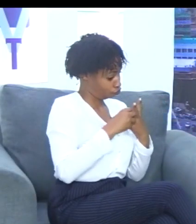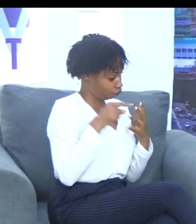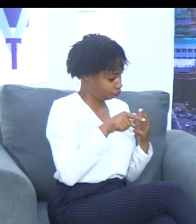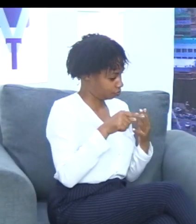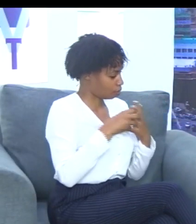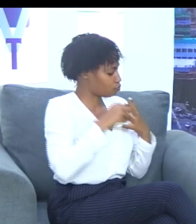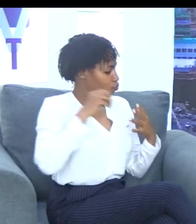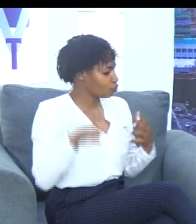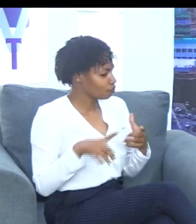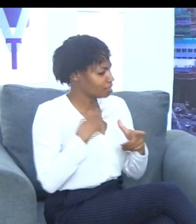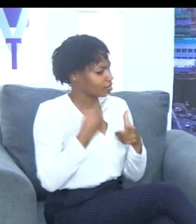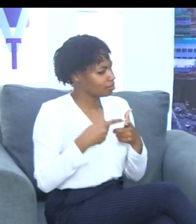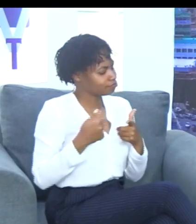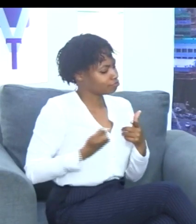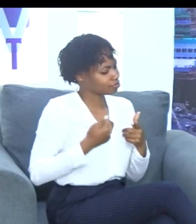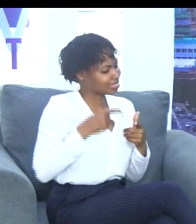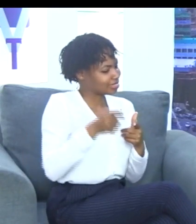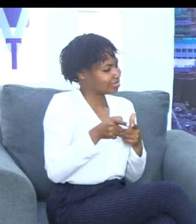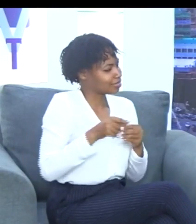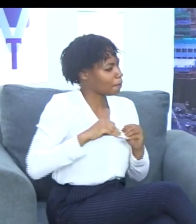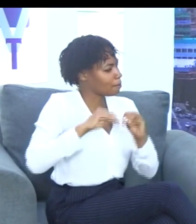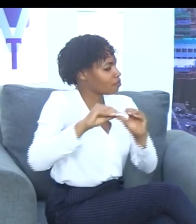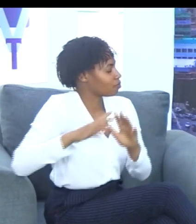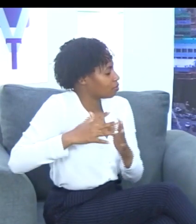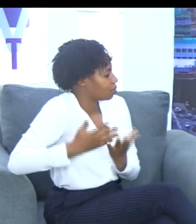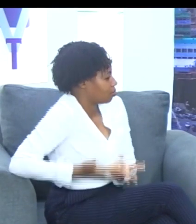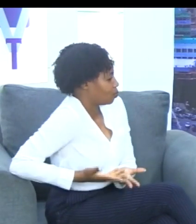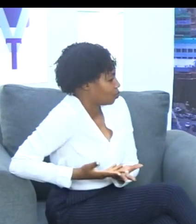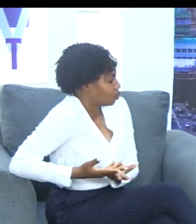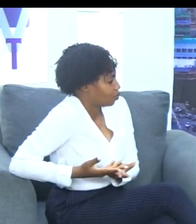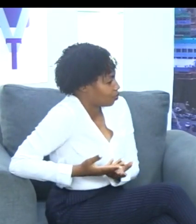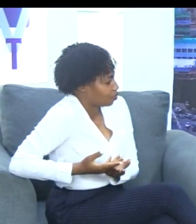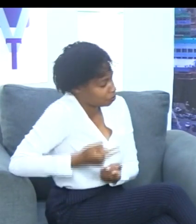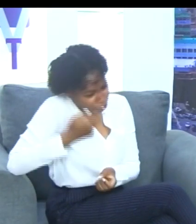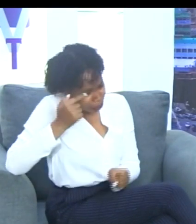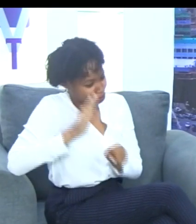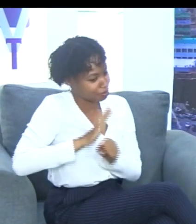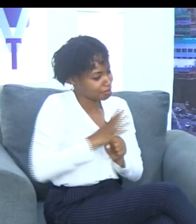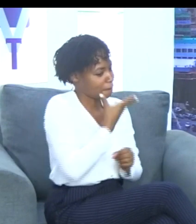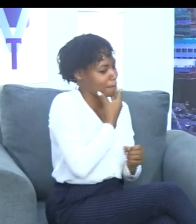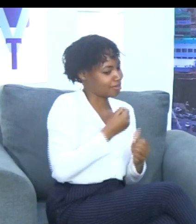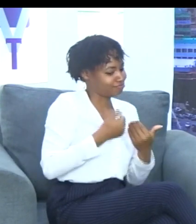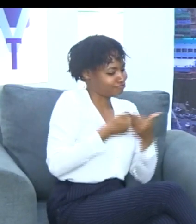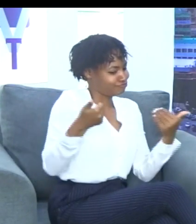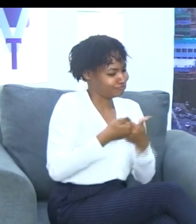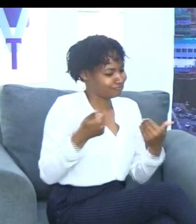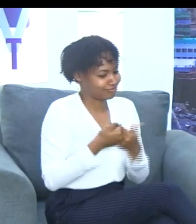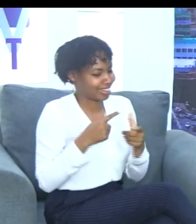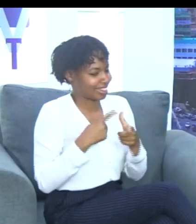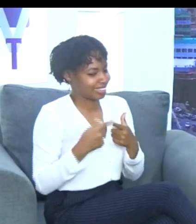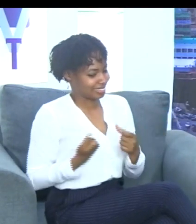Okay, what if someone was married and then they get divorced, and then a